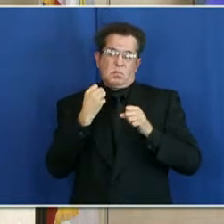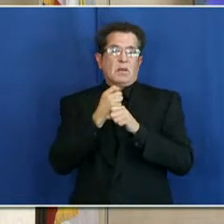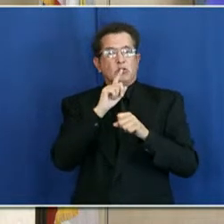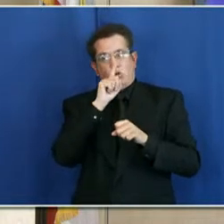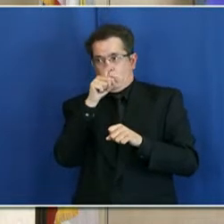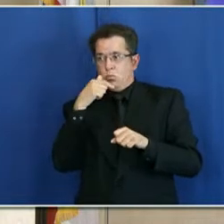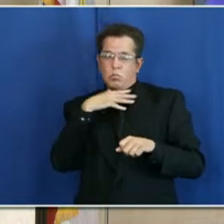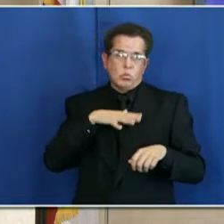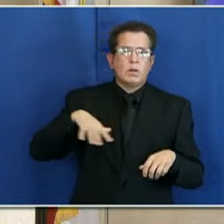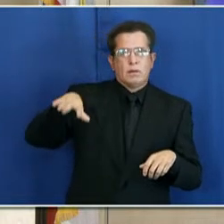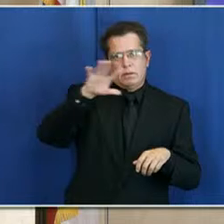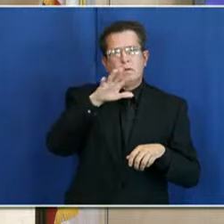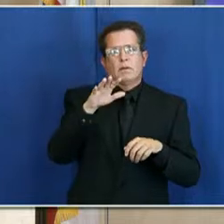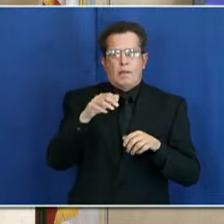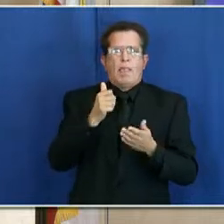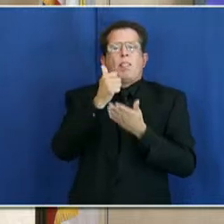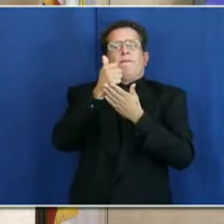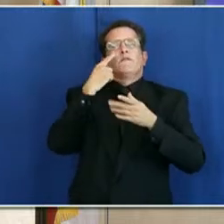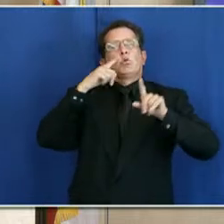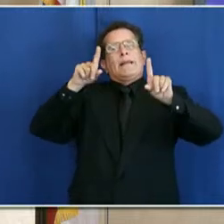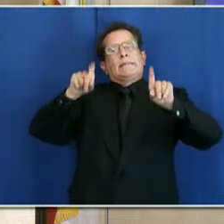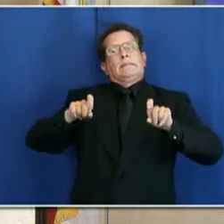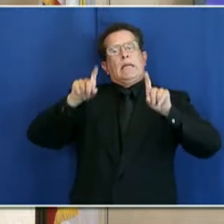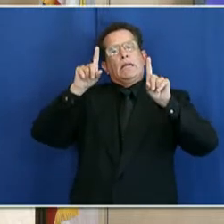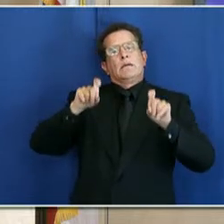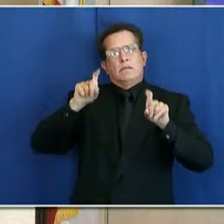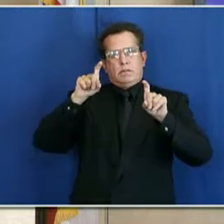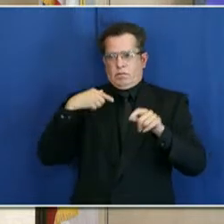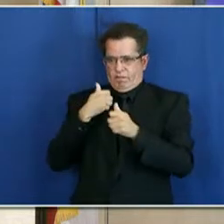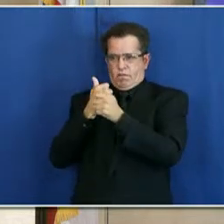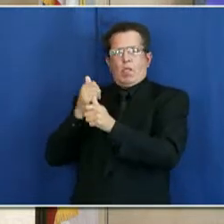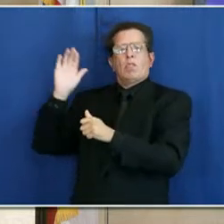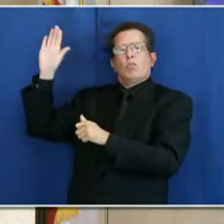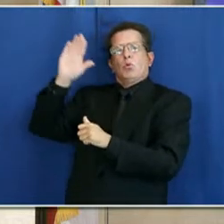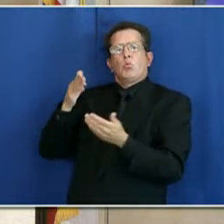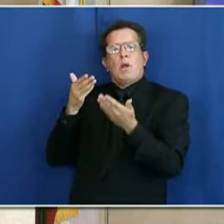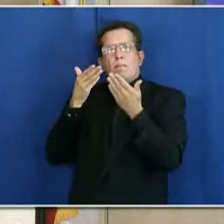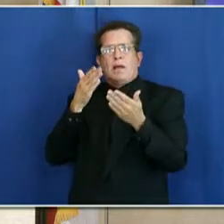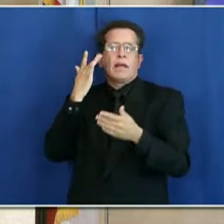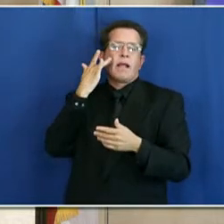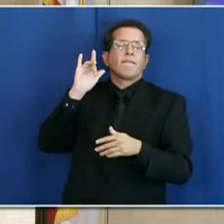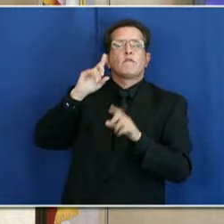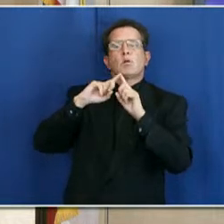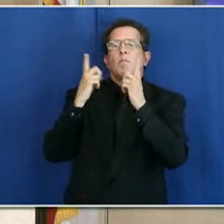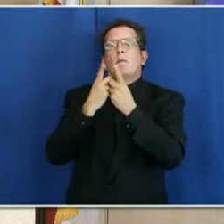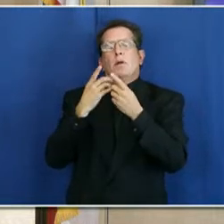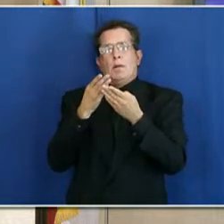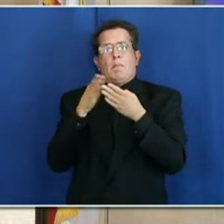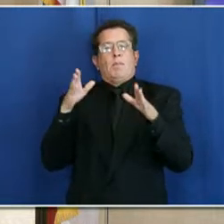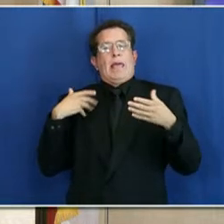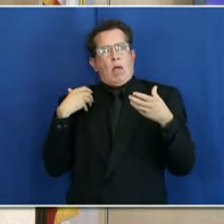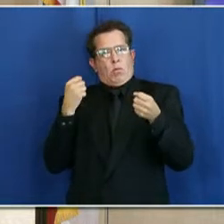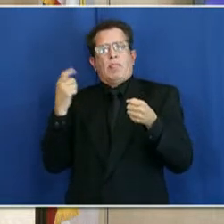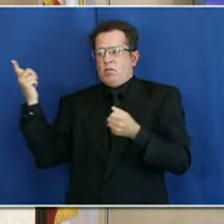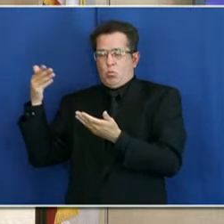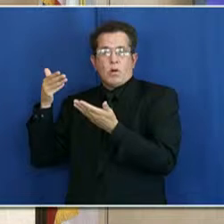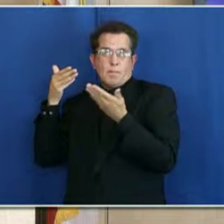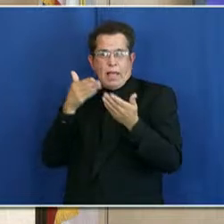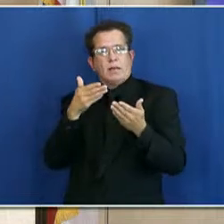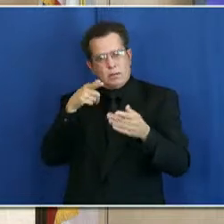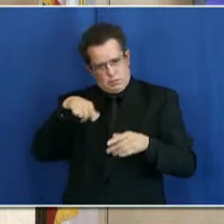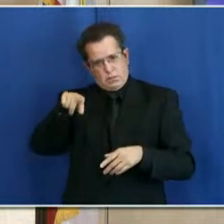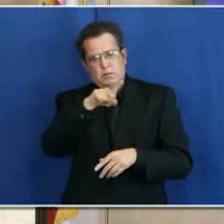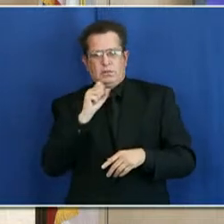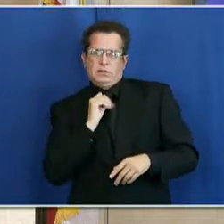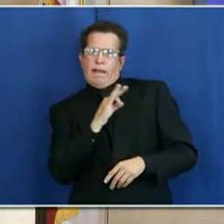facilitate the testing. There are strong recommendations in the California Department of Public Health requirement of testing of staff